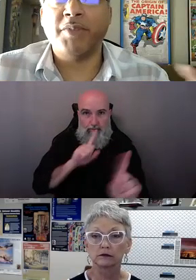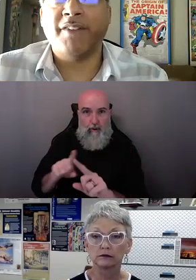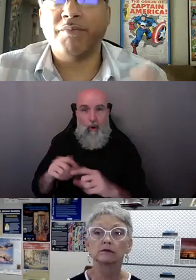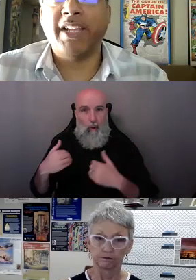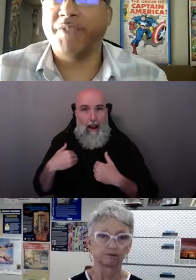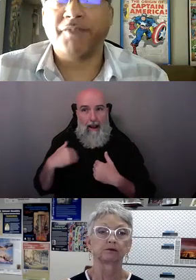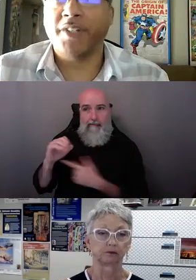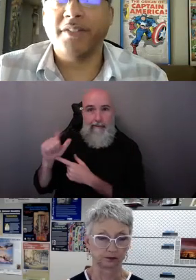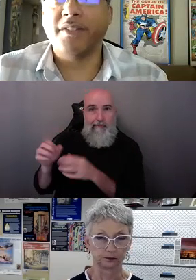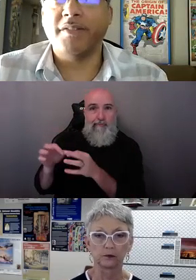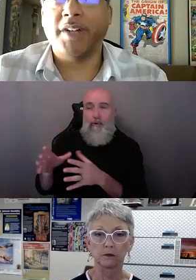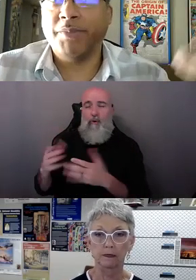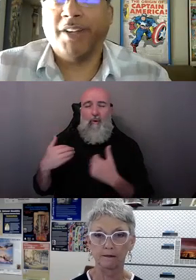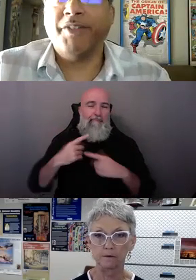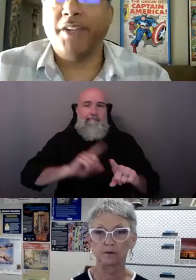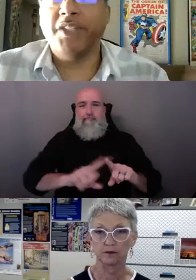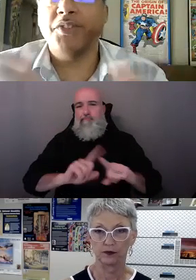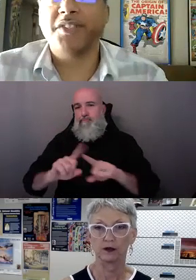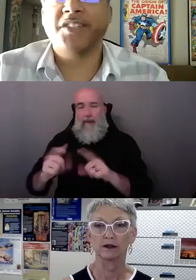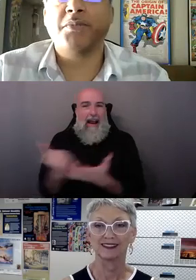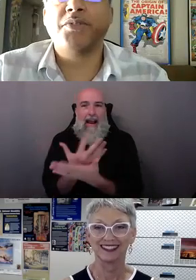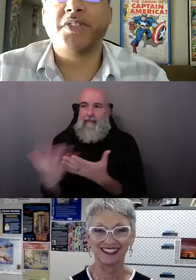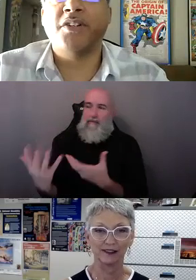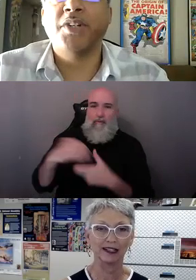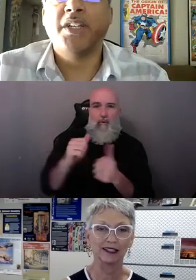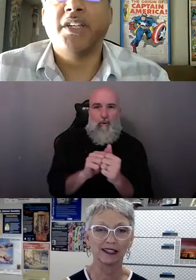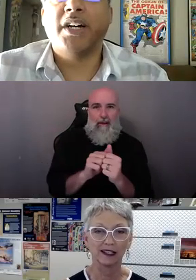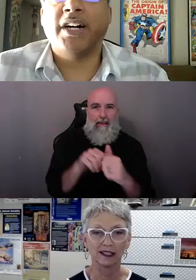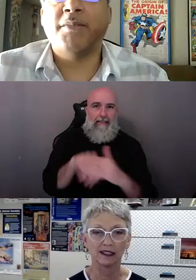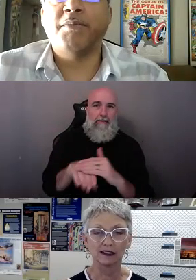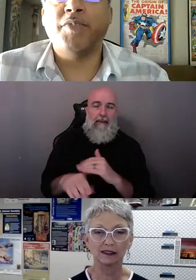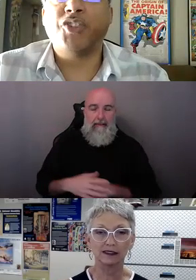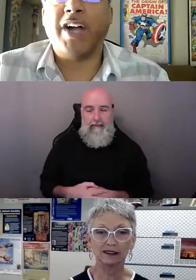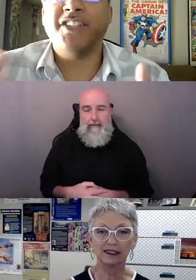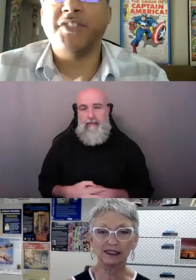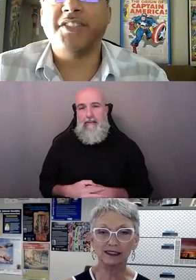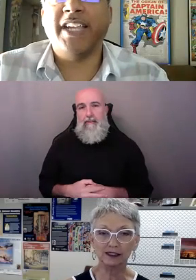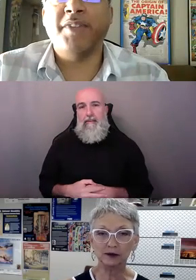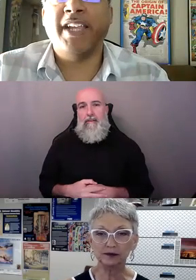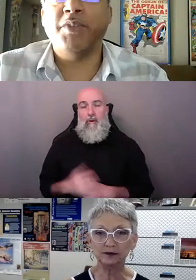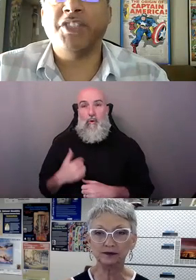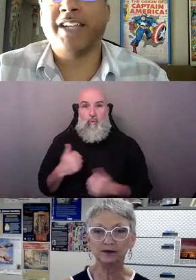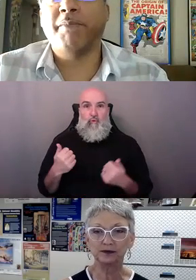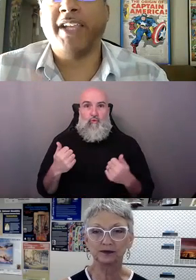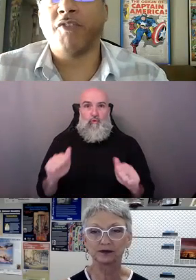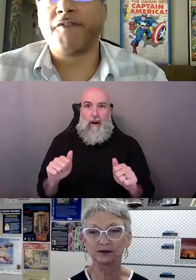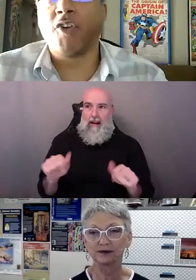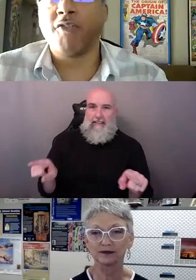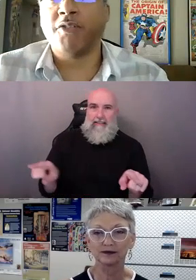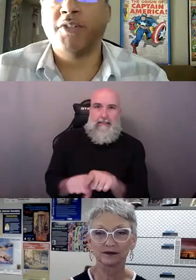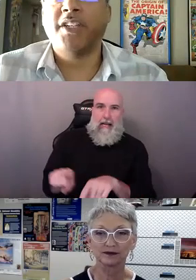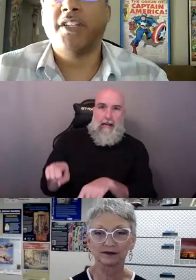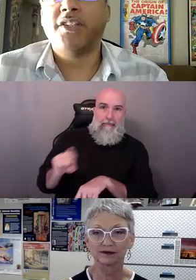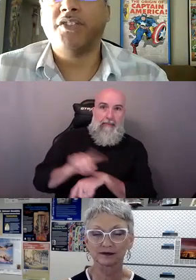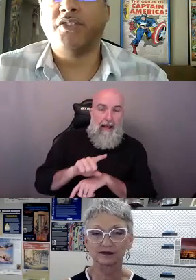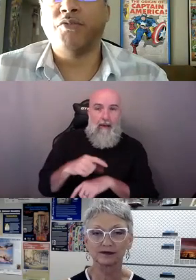ASL. We have different, everything we do is accessible. So we try to do it the same day, and we try to make the